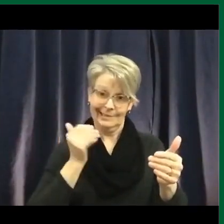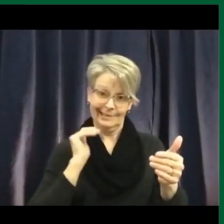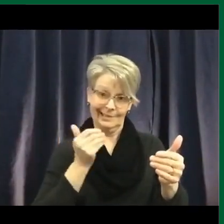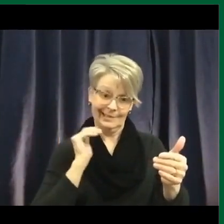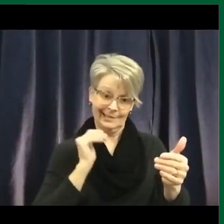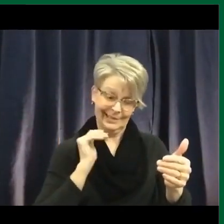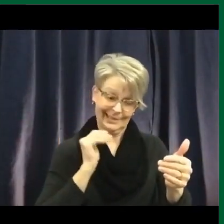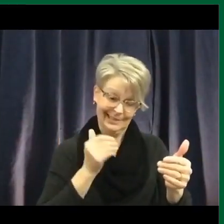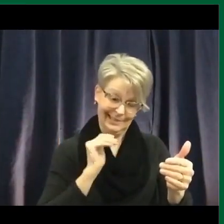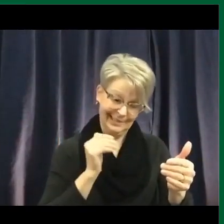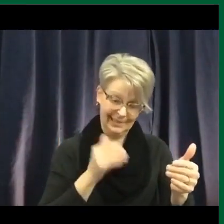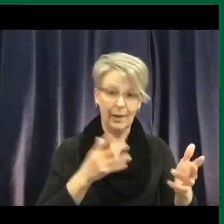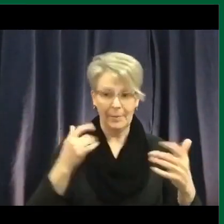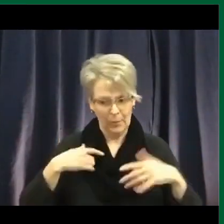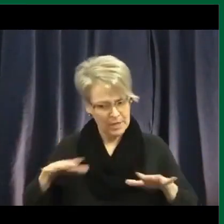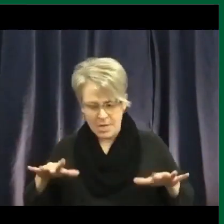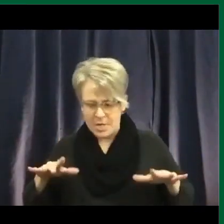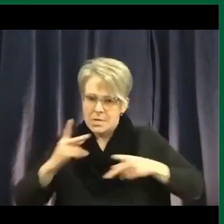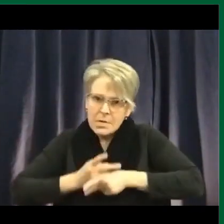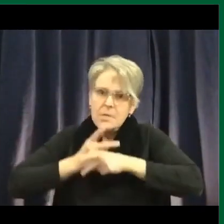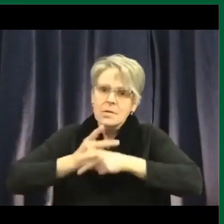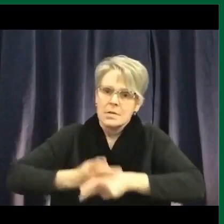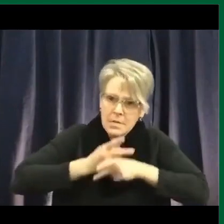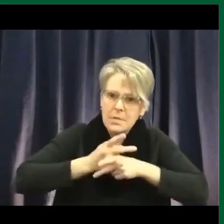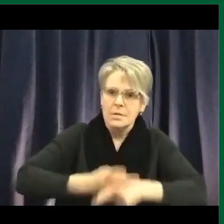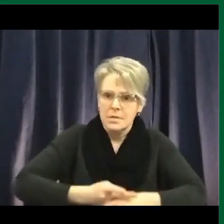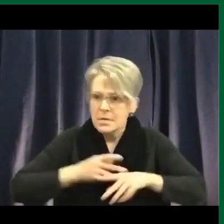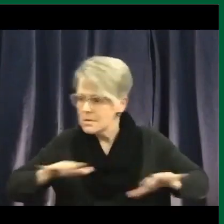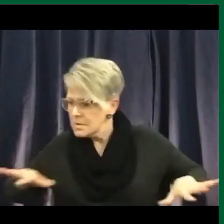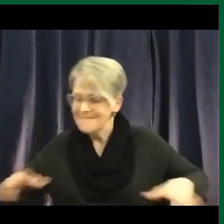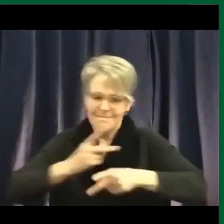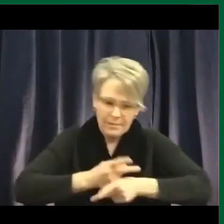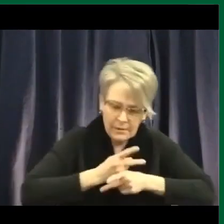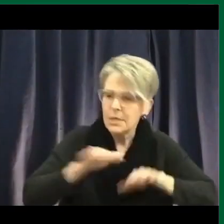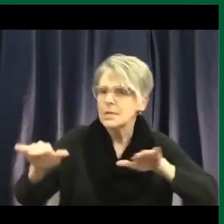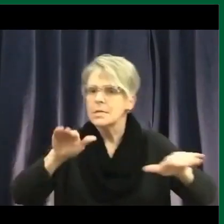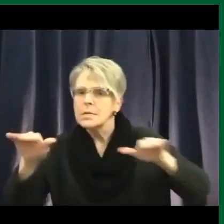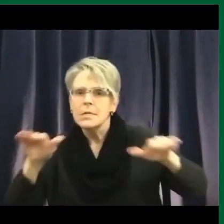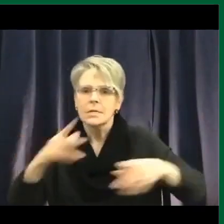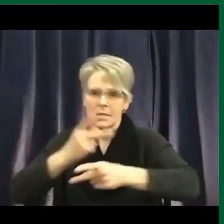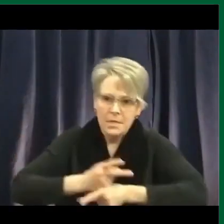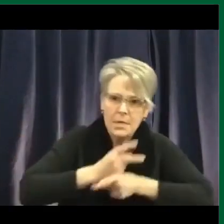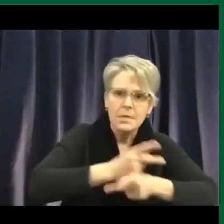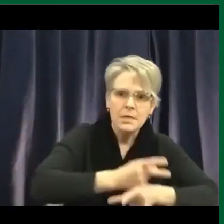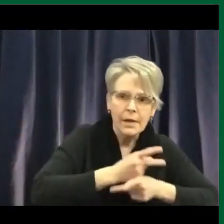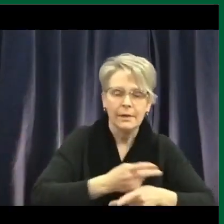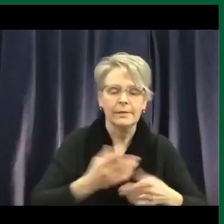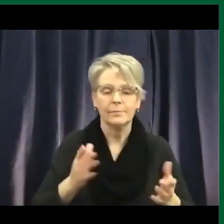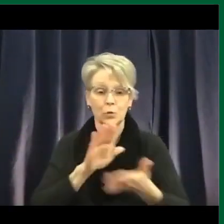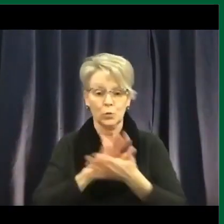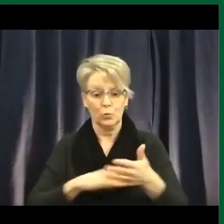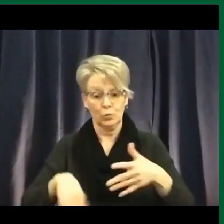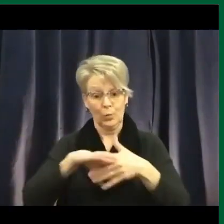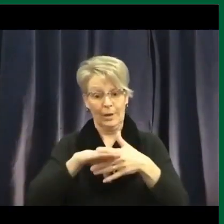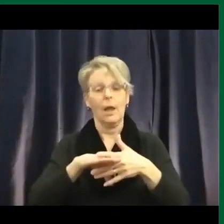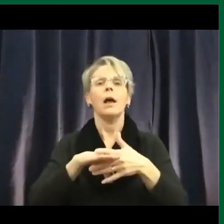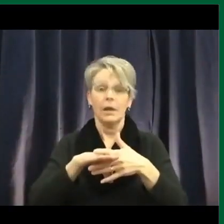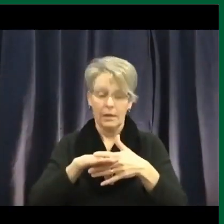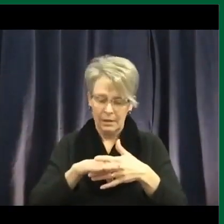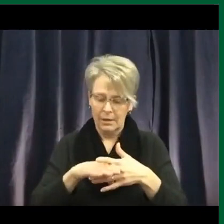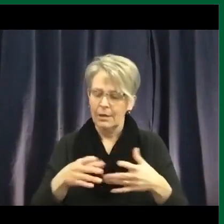very focused pandemic response in terms of high compliance with public health measures, and I think school break is an important time to be